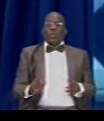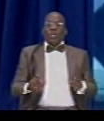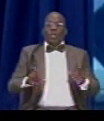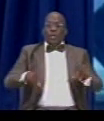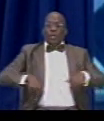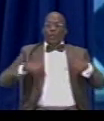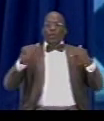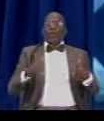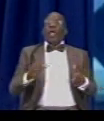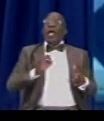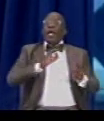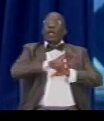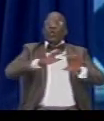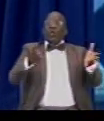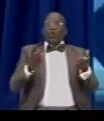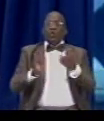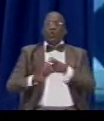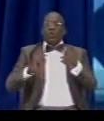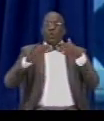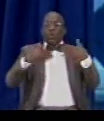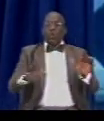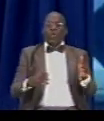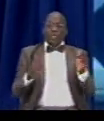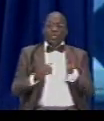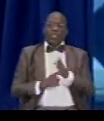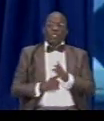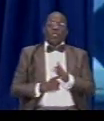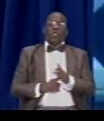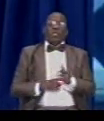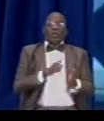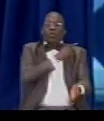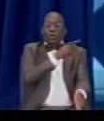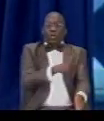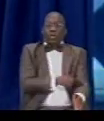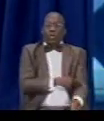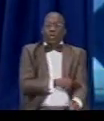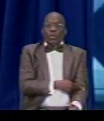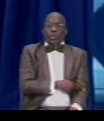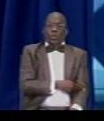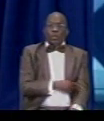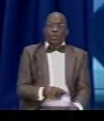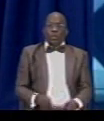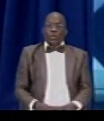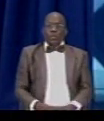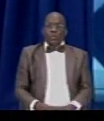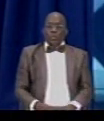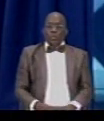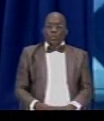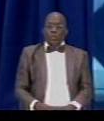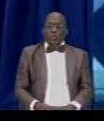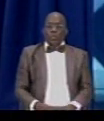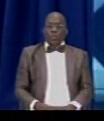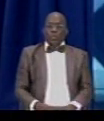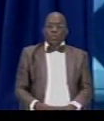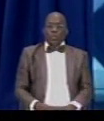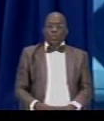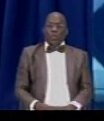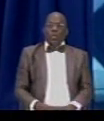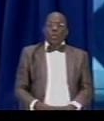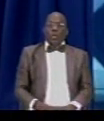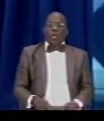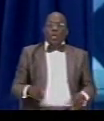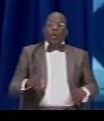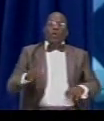matter what the devil wants to do, I'm not going to lose this baby. I'm going to carry her to you full time. And as God may have it,